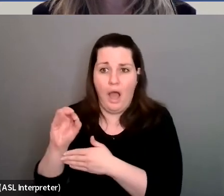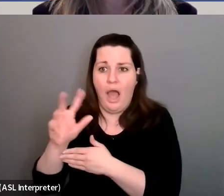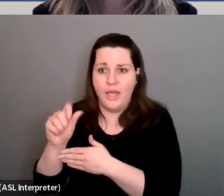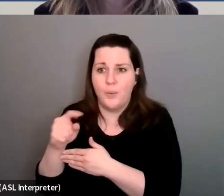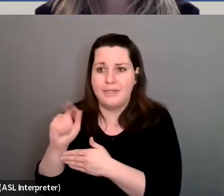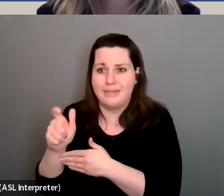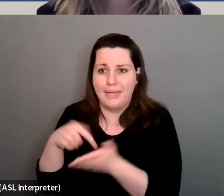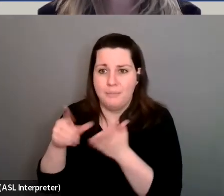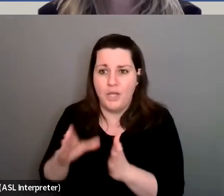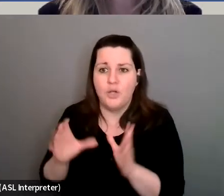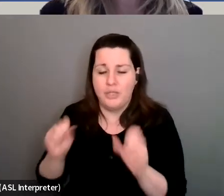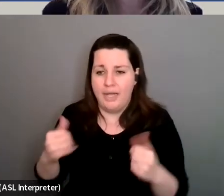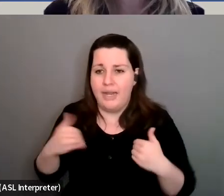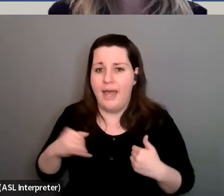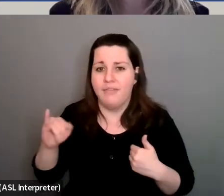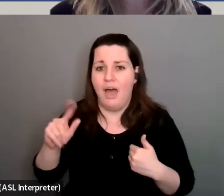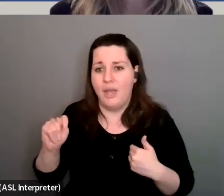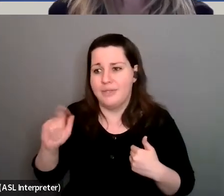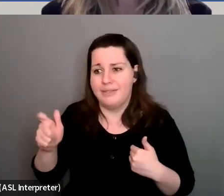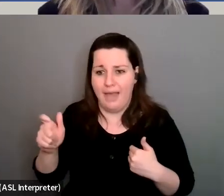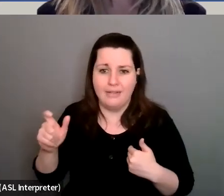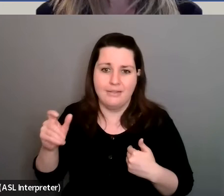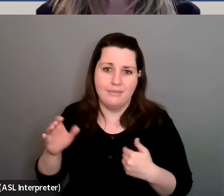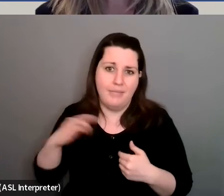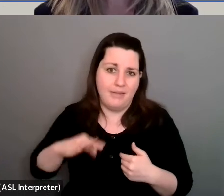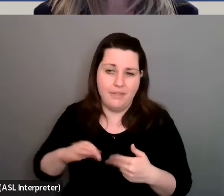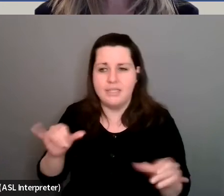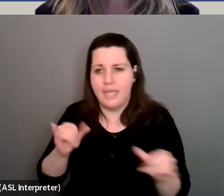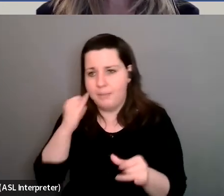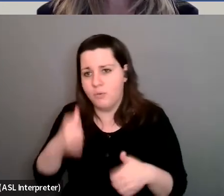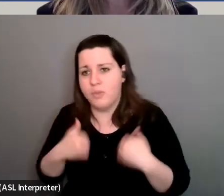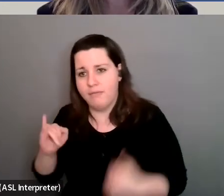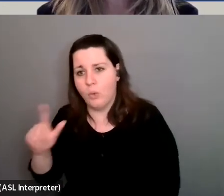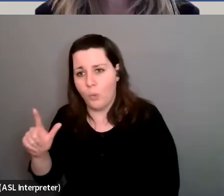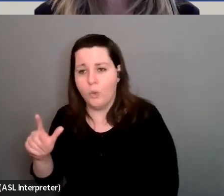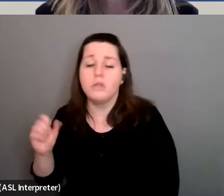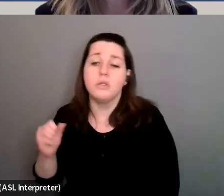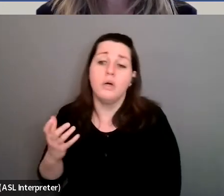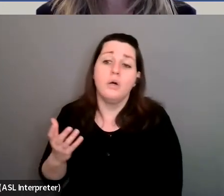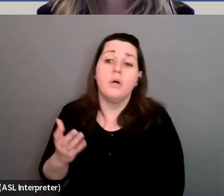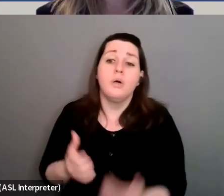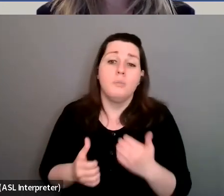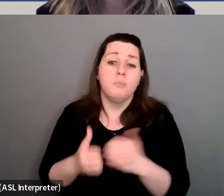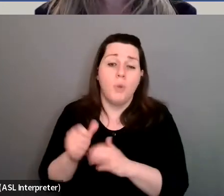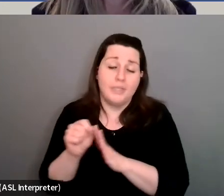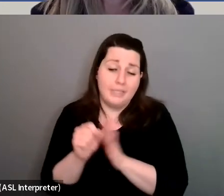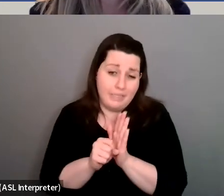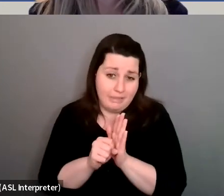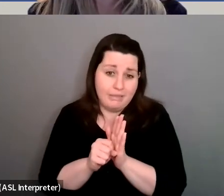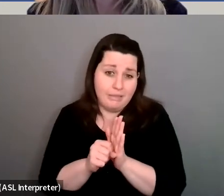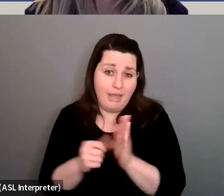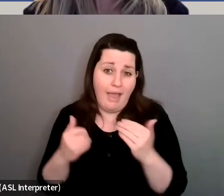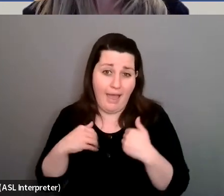Iowa tax benefits. The same would be if you live in Illinois. So most states, I don't want to say all states, do have an